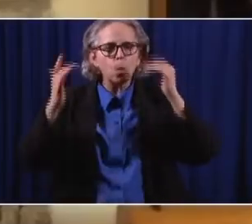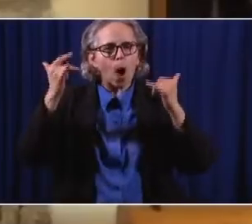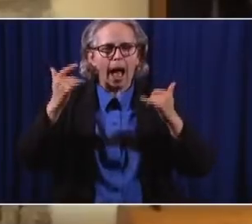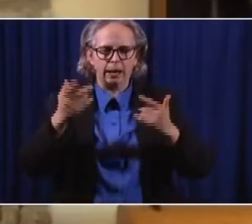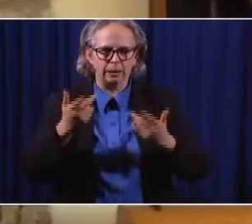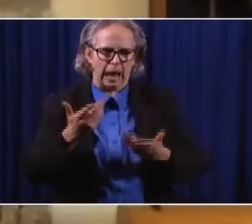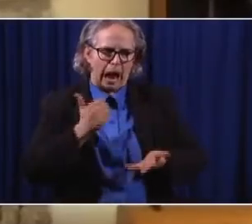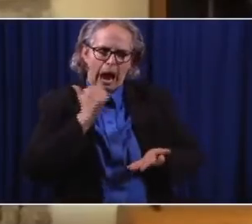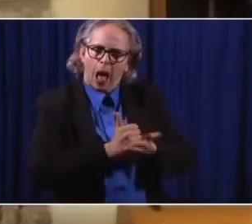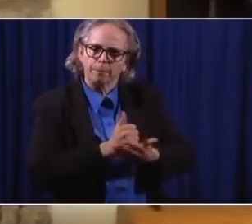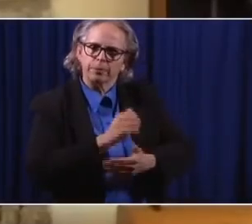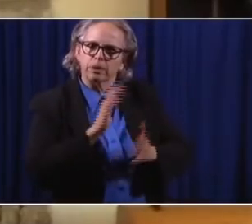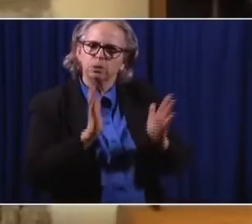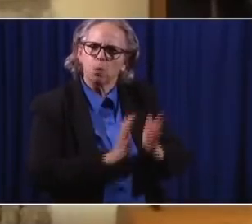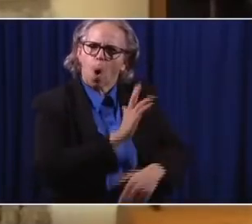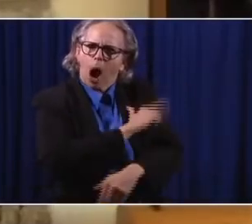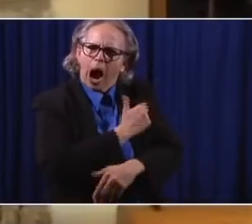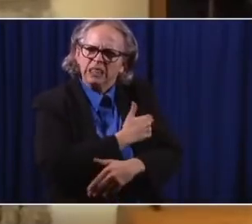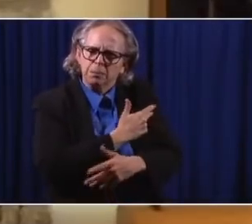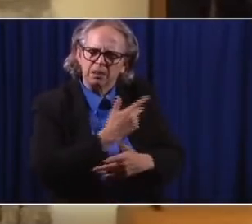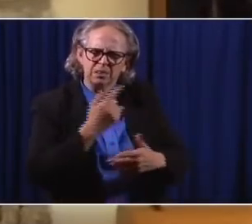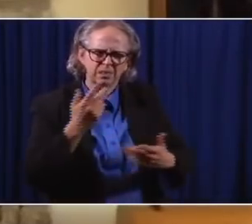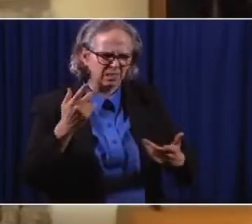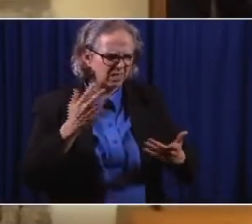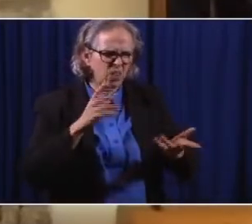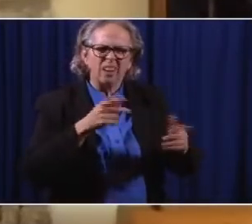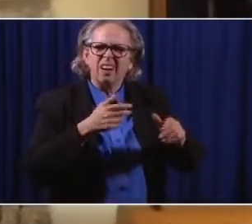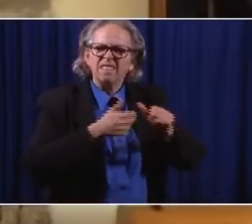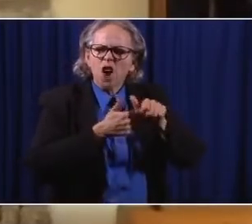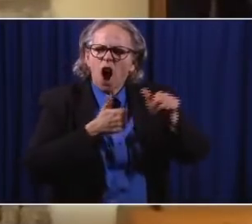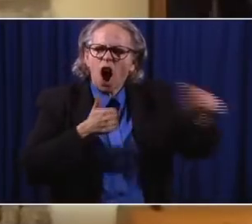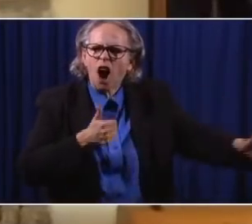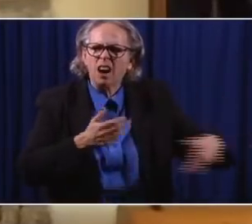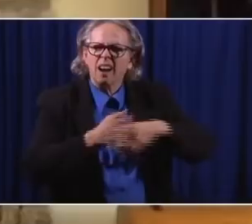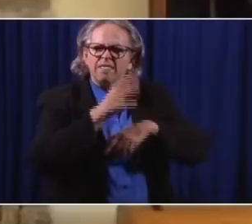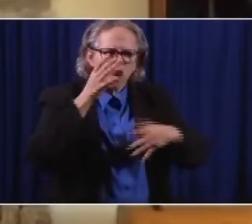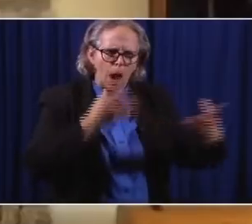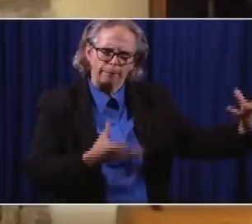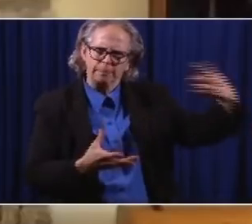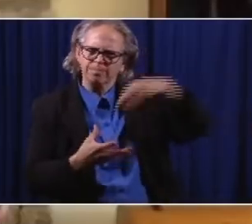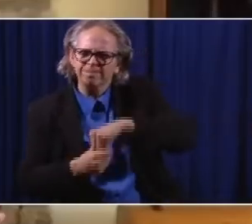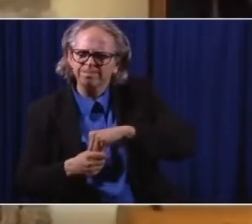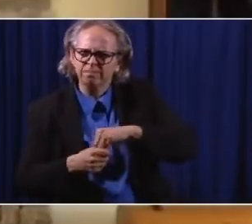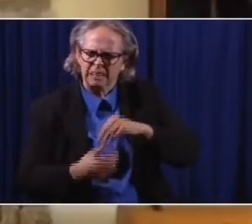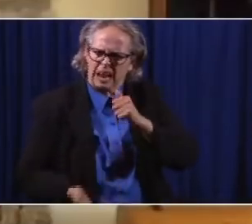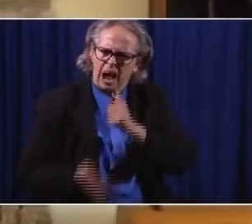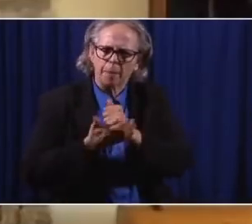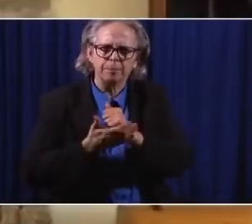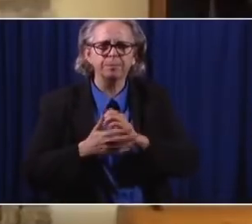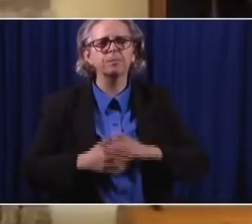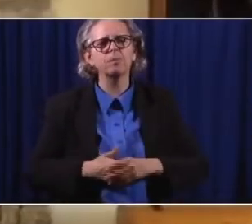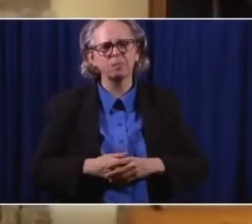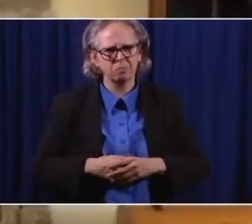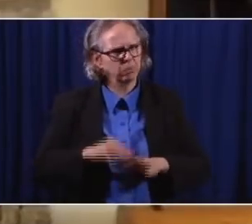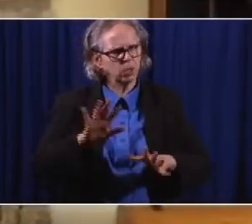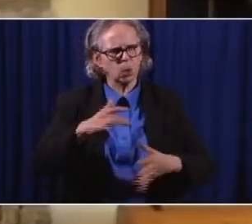We're monitoring all kinds of different things. So I have every confidence in the system that's been set